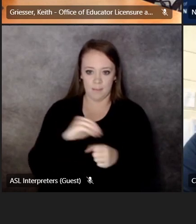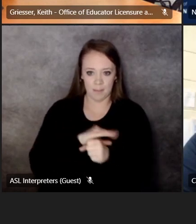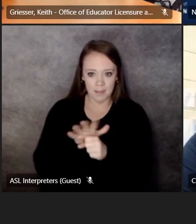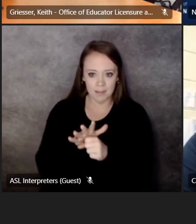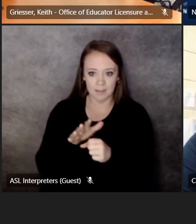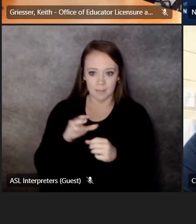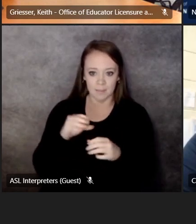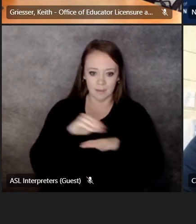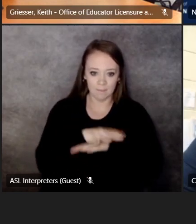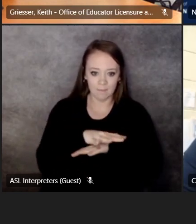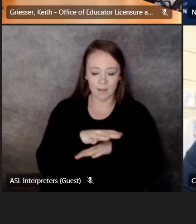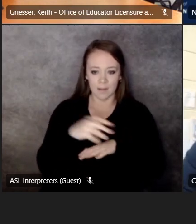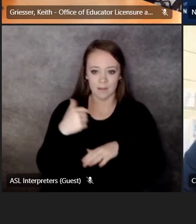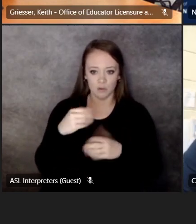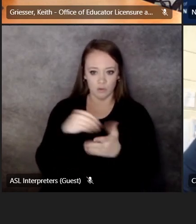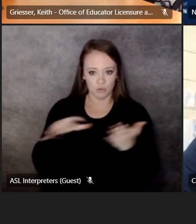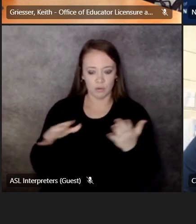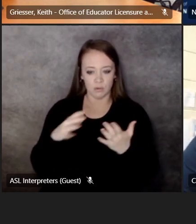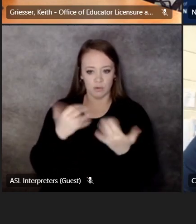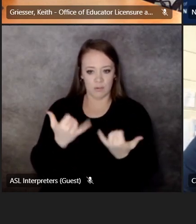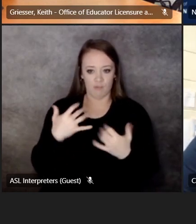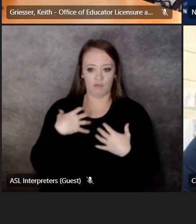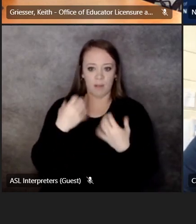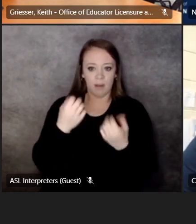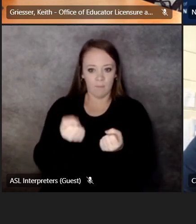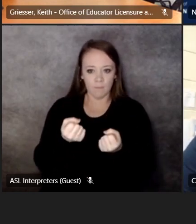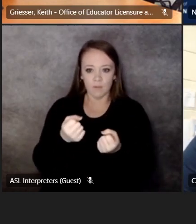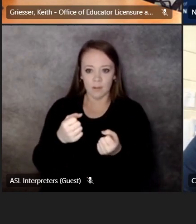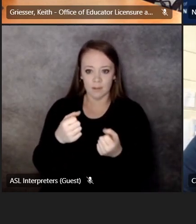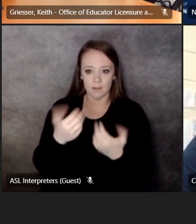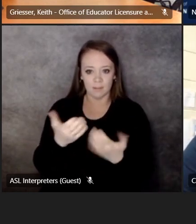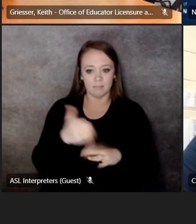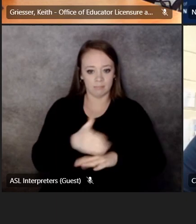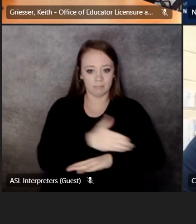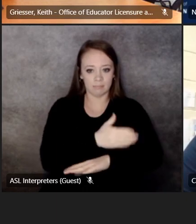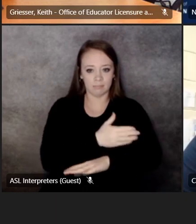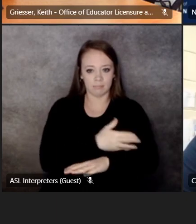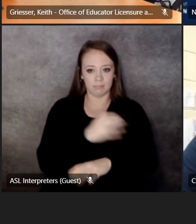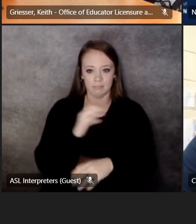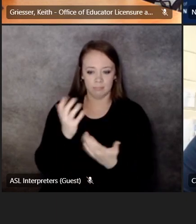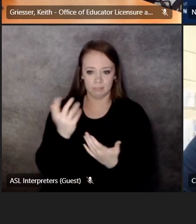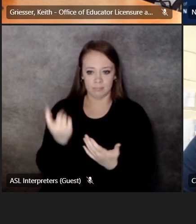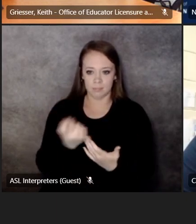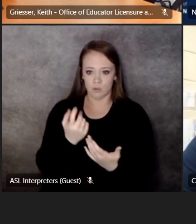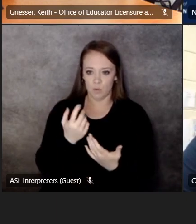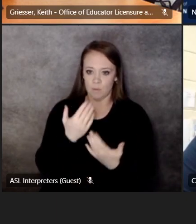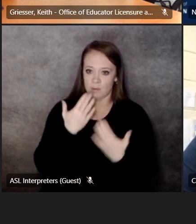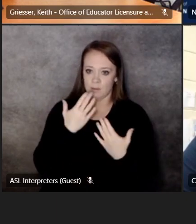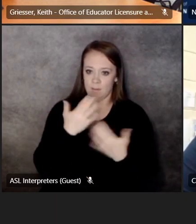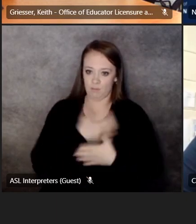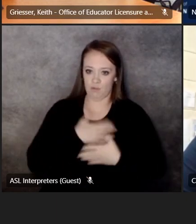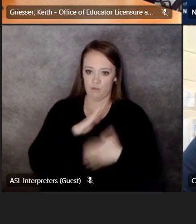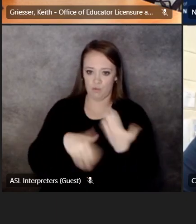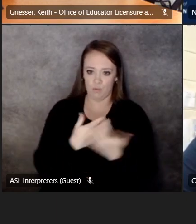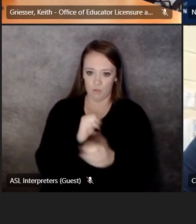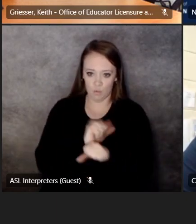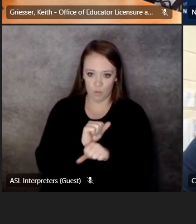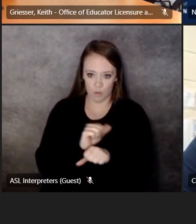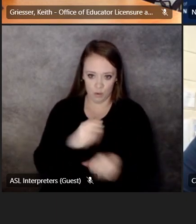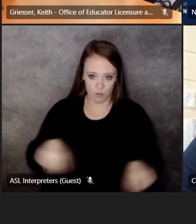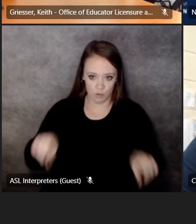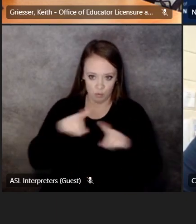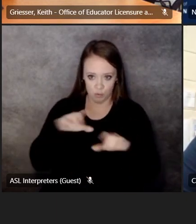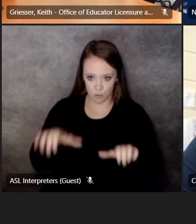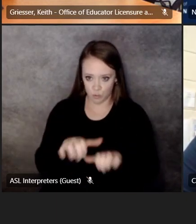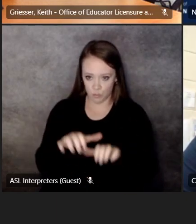so I appreciate all of the work that you're doing on multiple levels related to that. So if you're in a tested area or not, you had kids that had lots